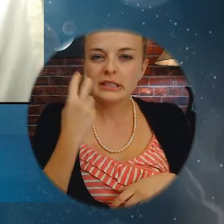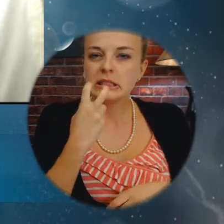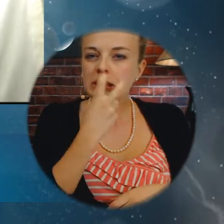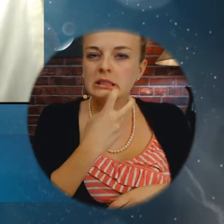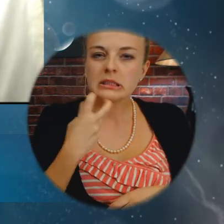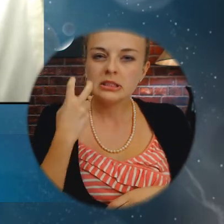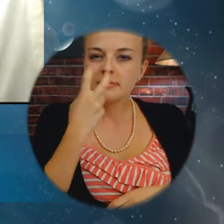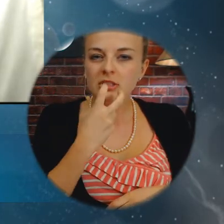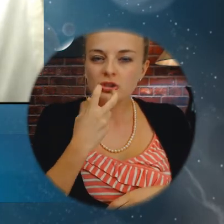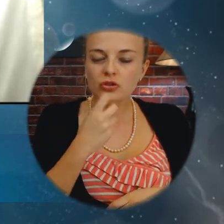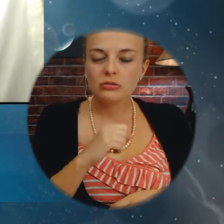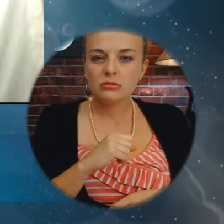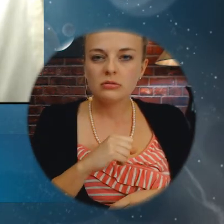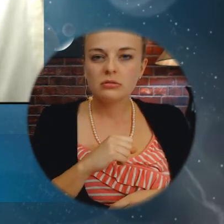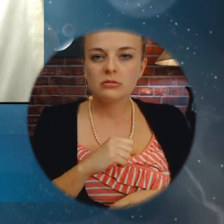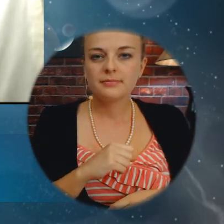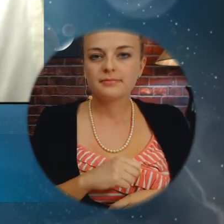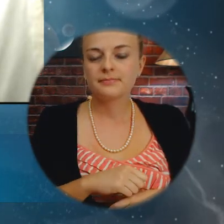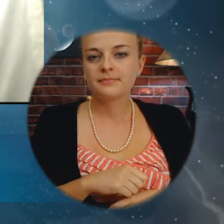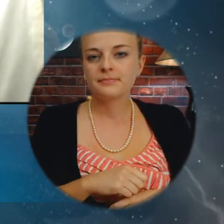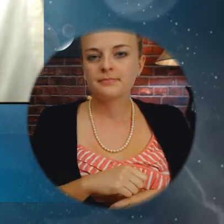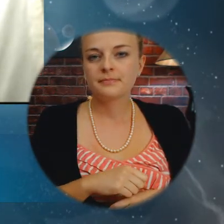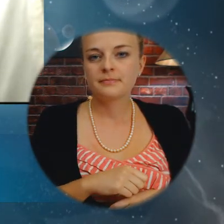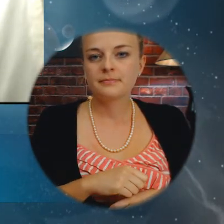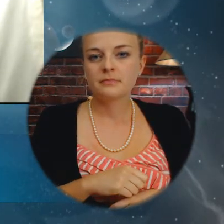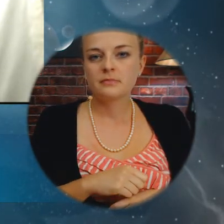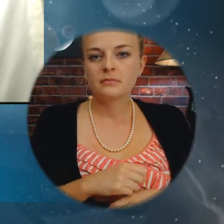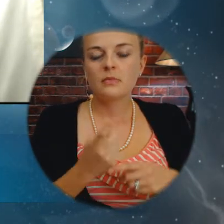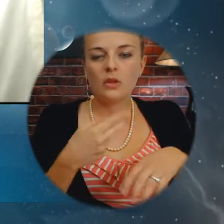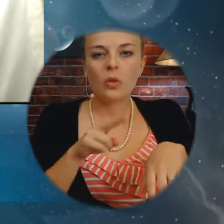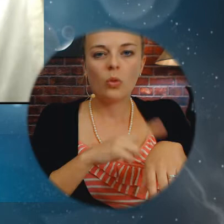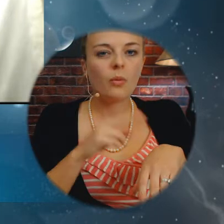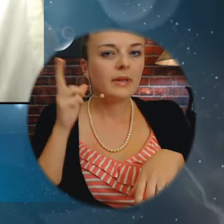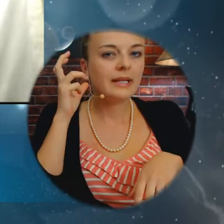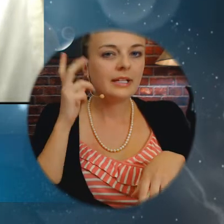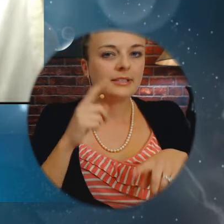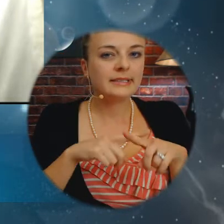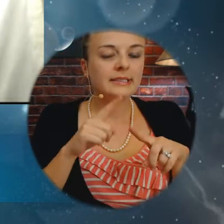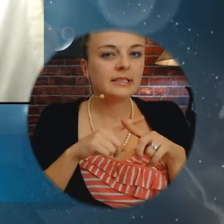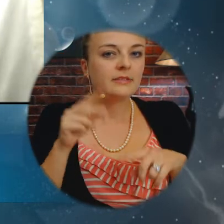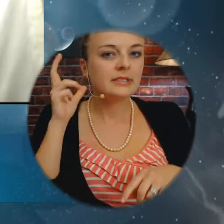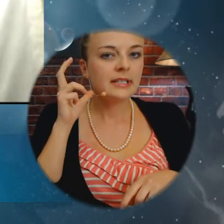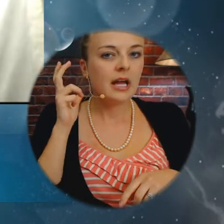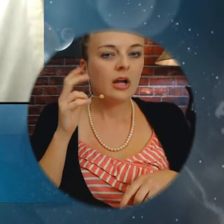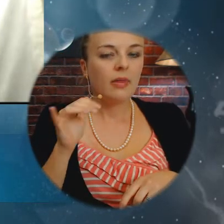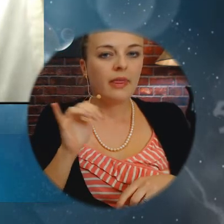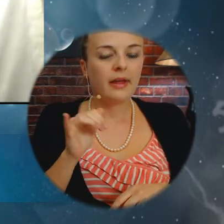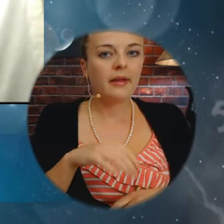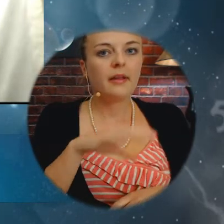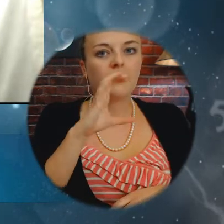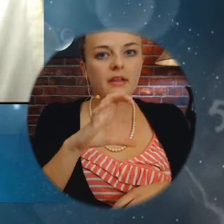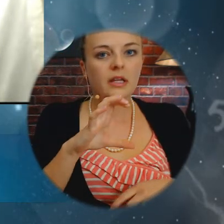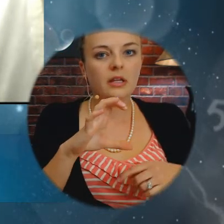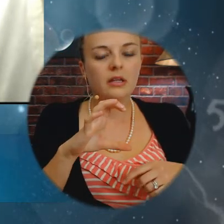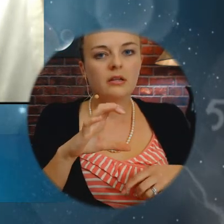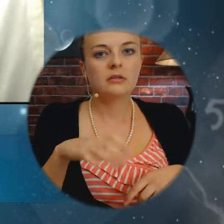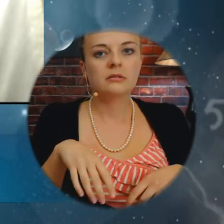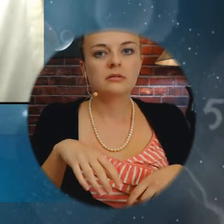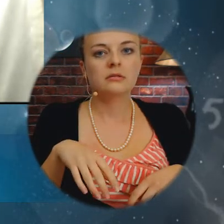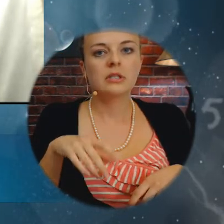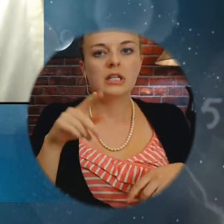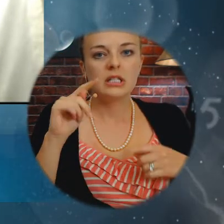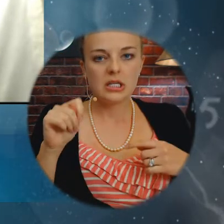really give you your understanding in speech and they're all centered in the high frequencies. So really what the hearing instruments do, especially when they're in a noisy